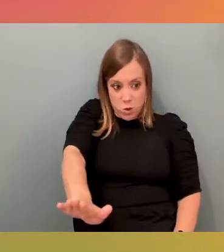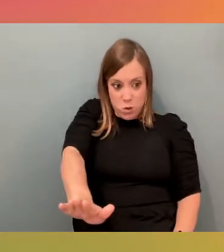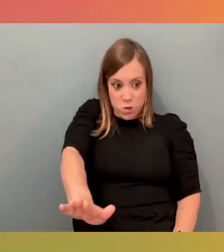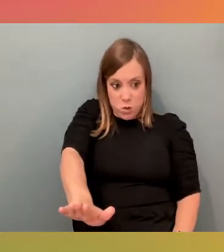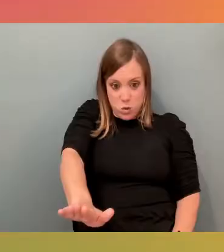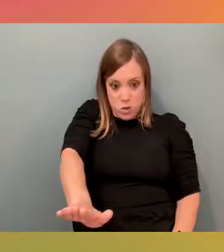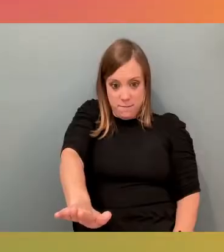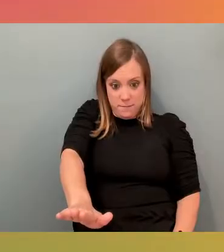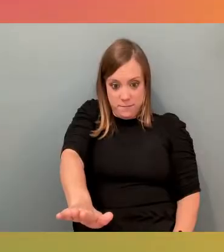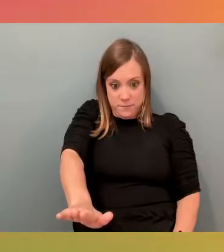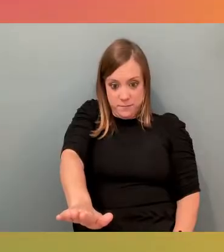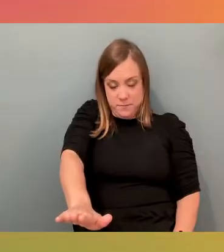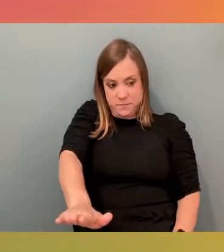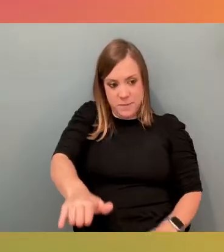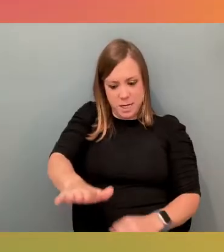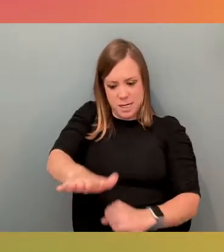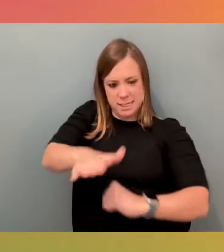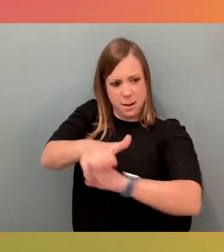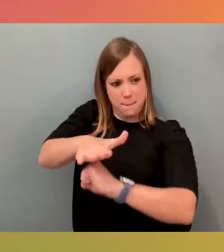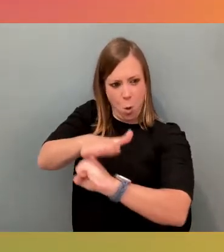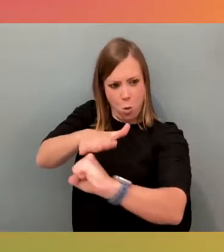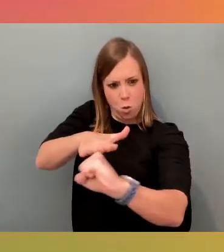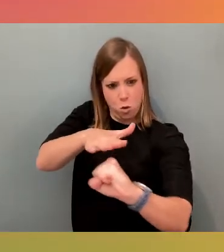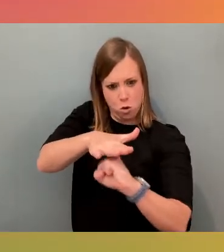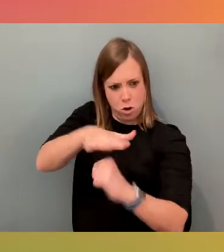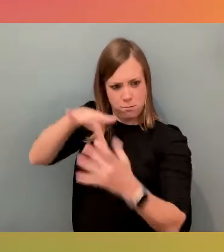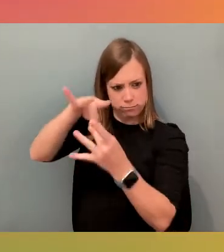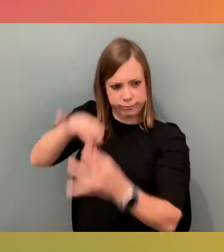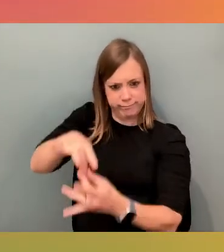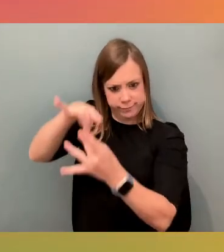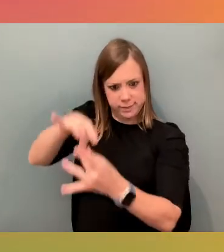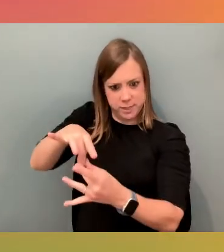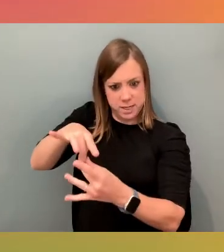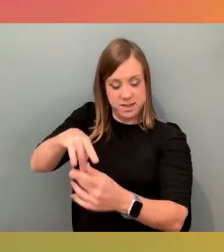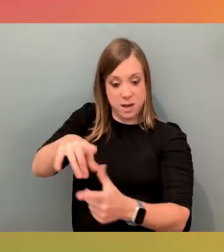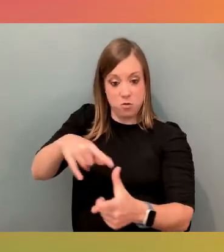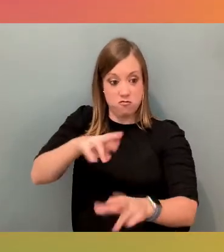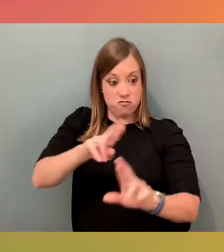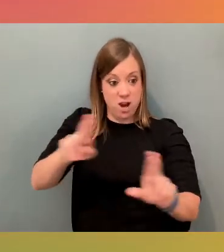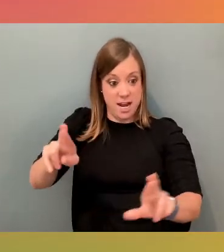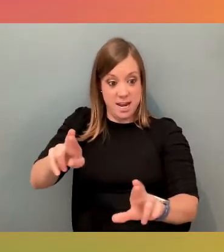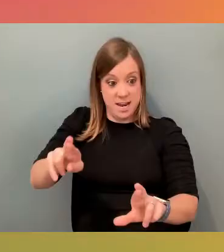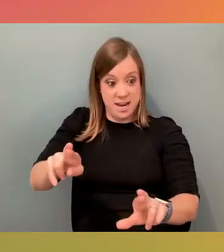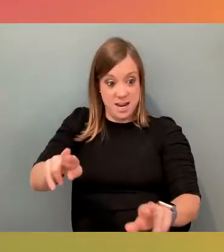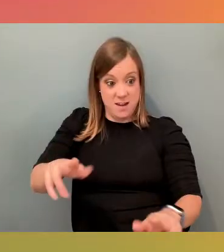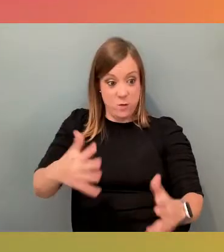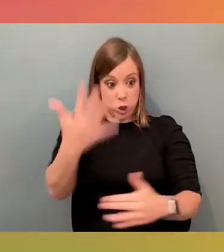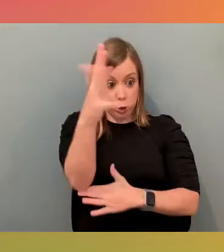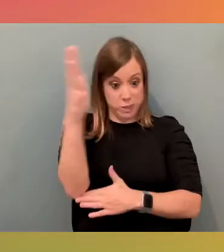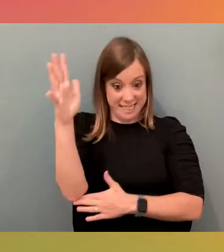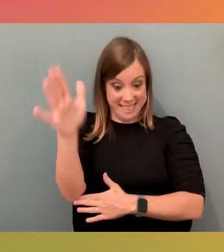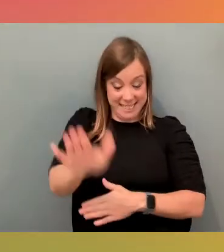anchoring down to that right foot. When you're ready, make your way to your version of tree pose that feels good.